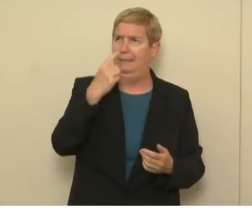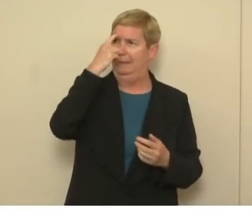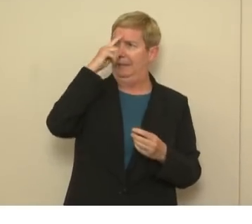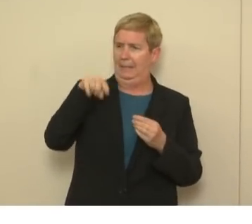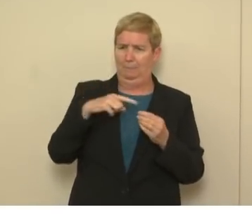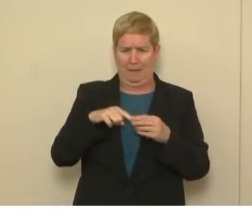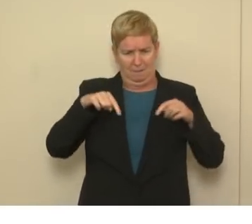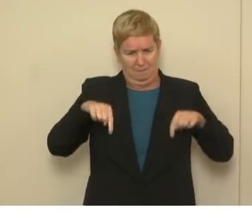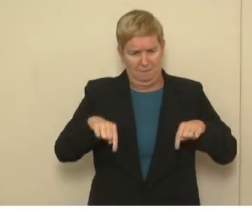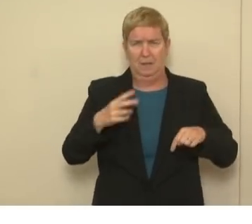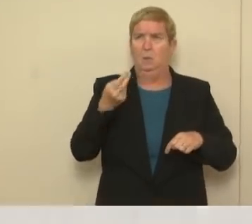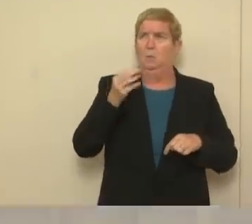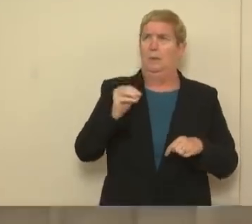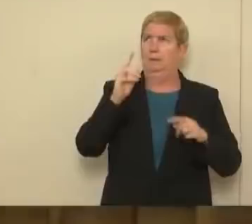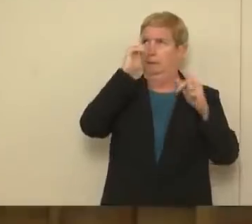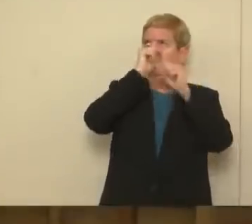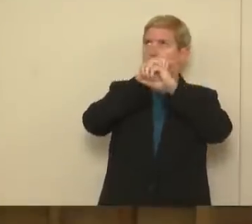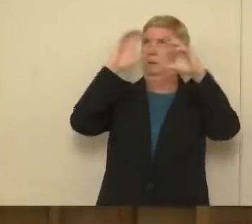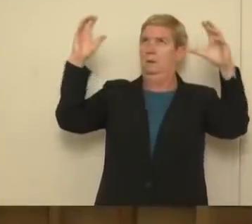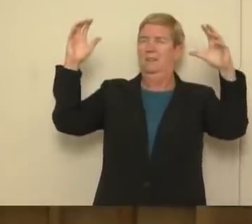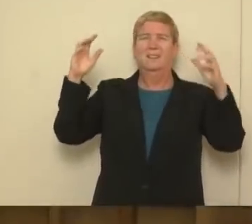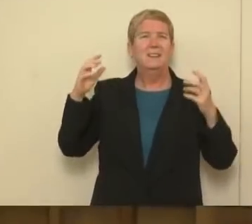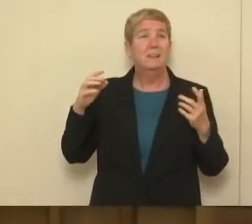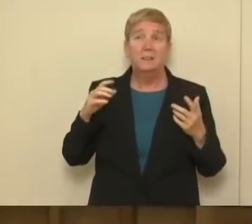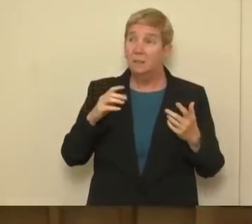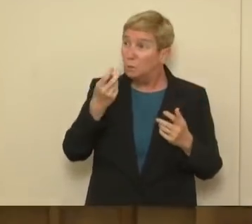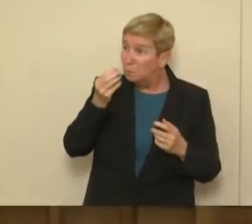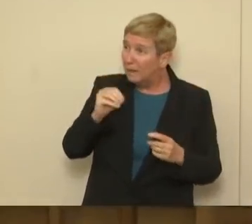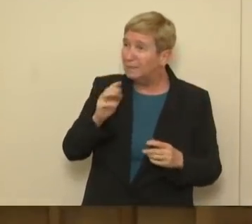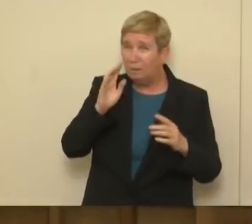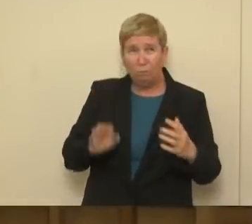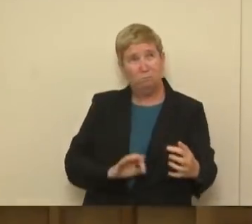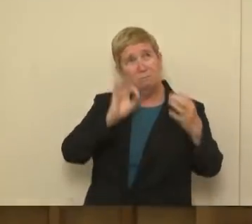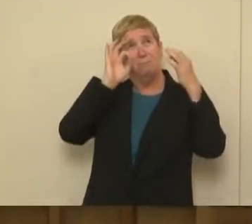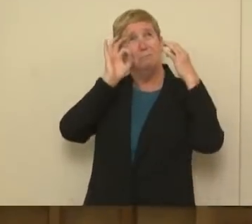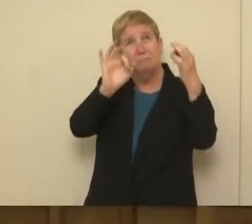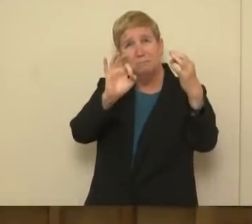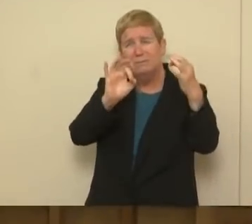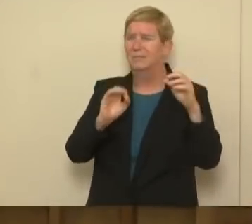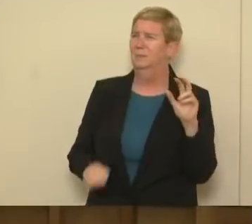is right now, we are not where we want to be. So we're at